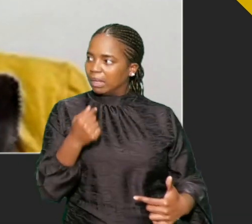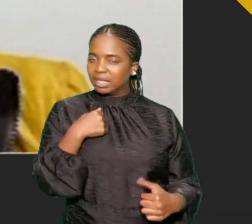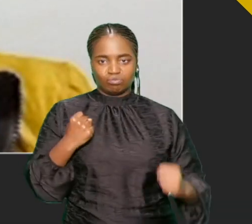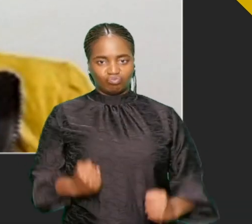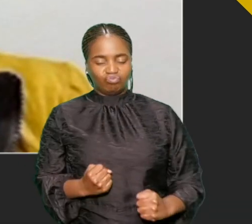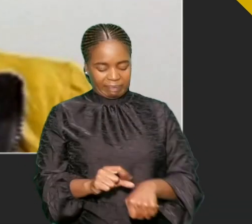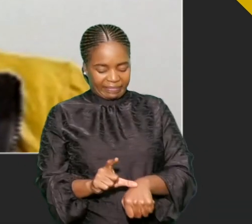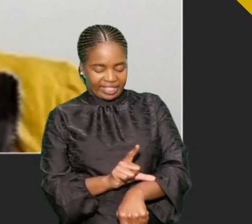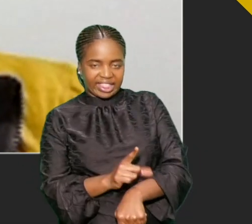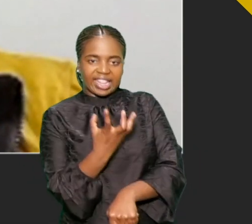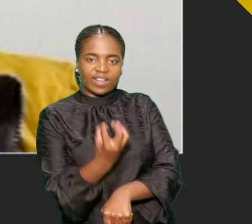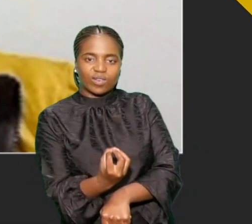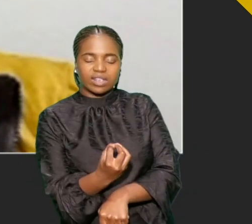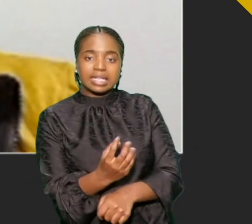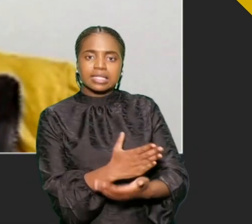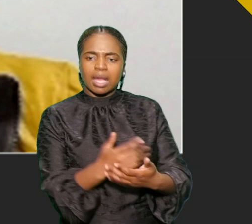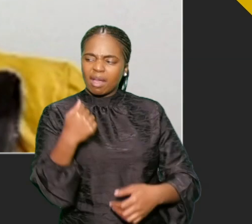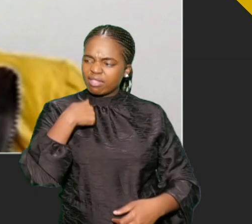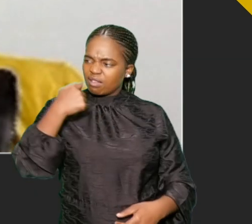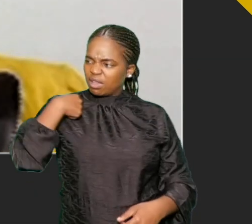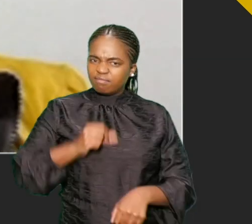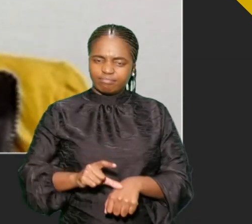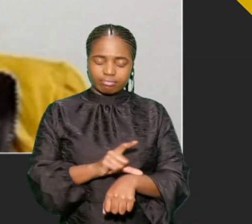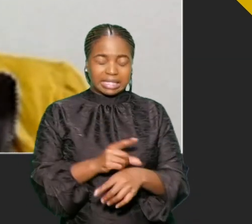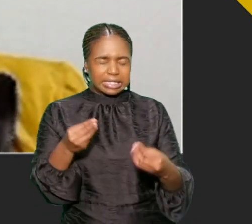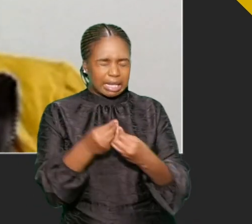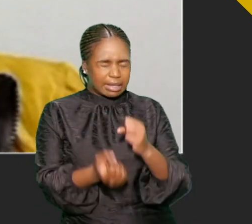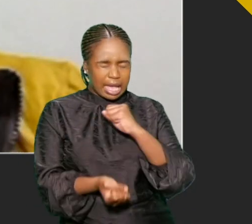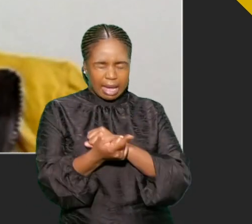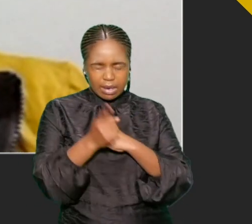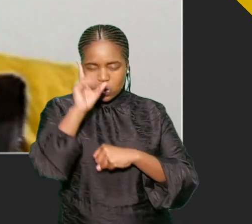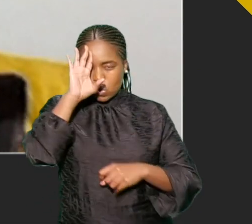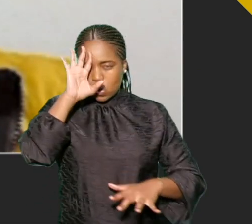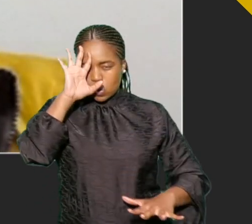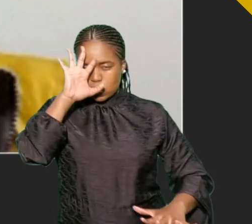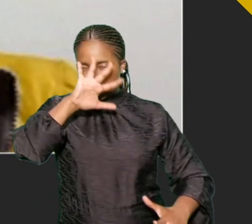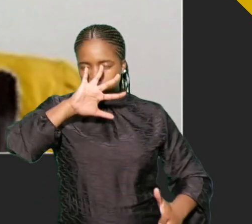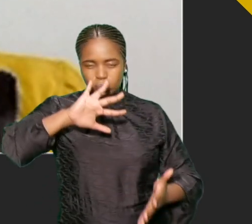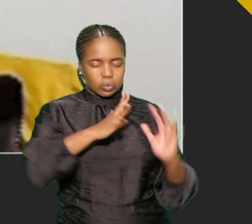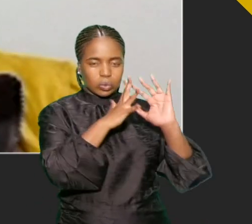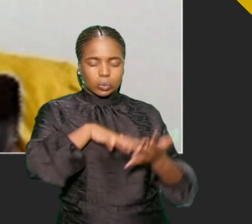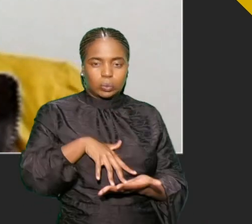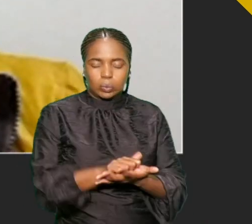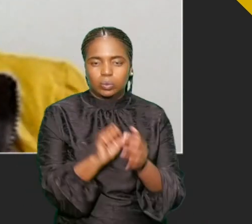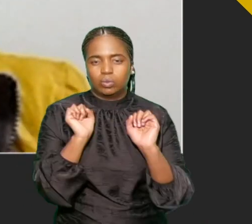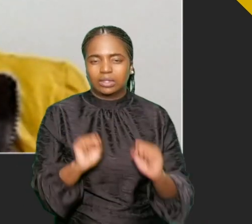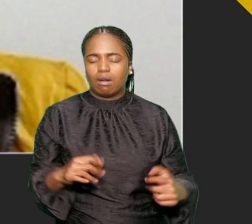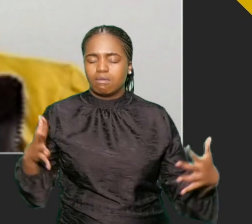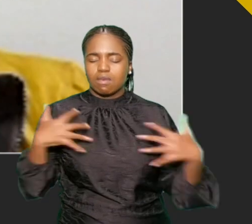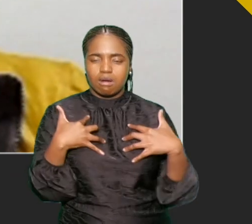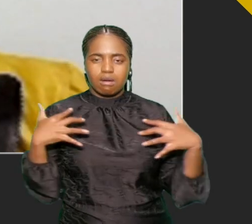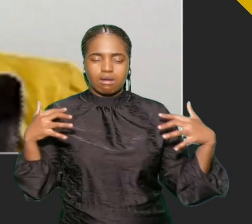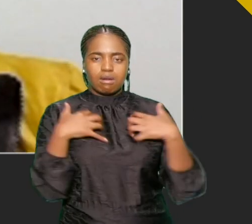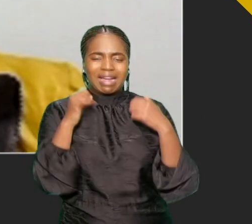able to survive. Some people think they are stronger than they think, and then they're in a situation and they are surprised by, but why did I panic like